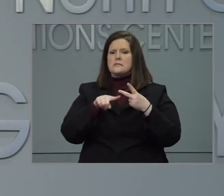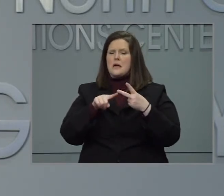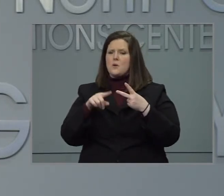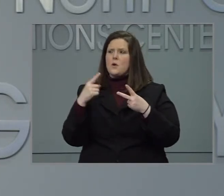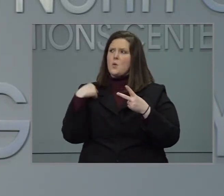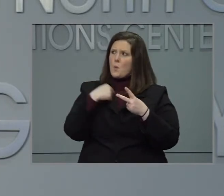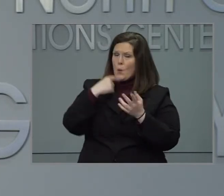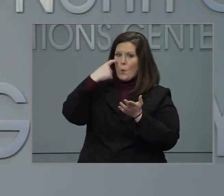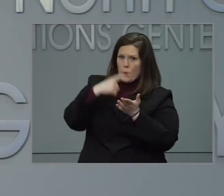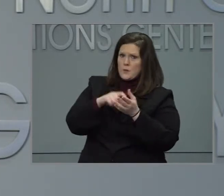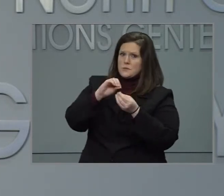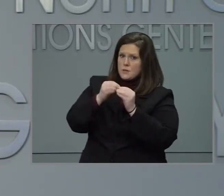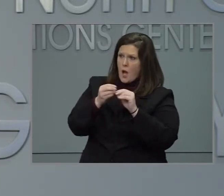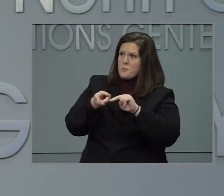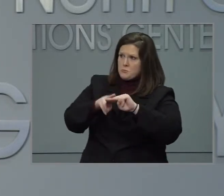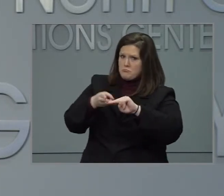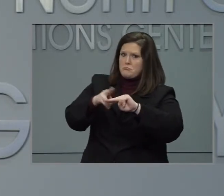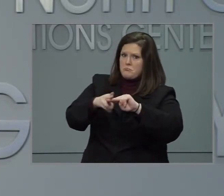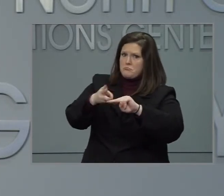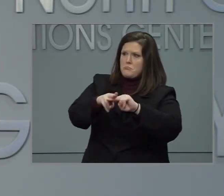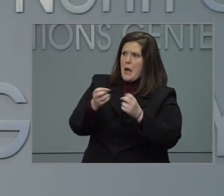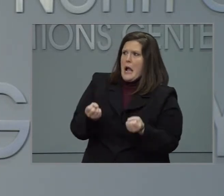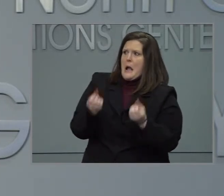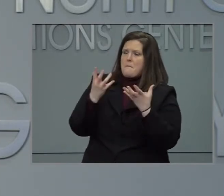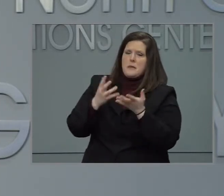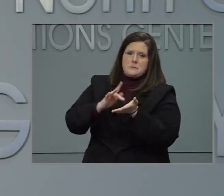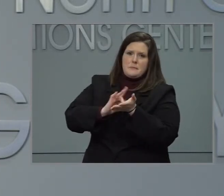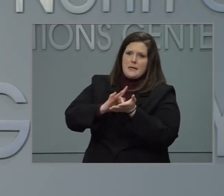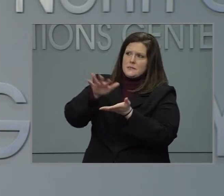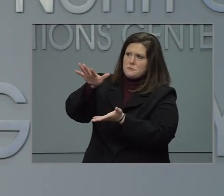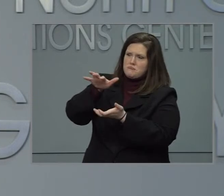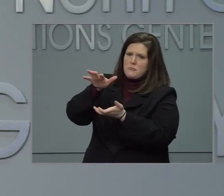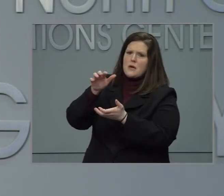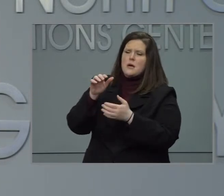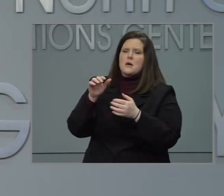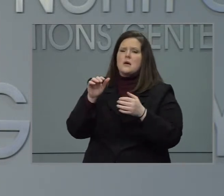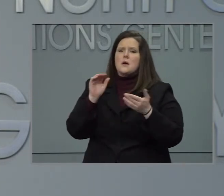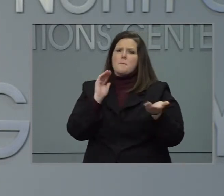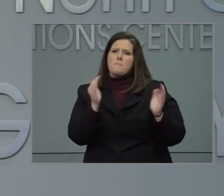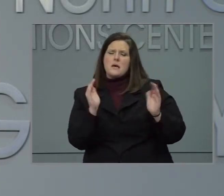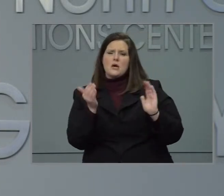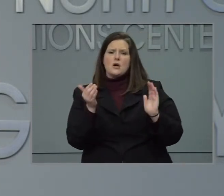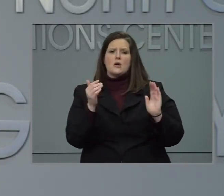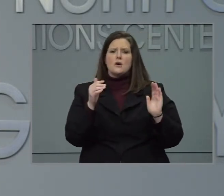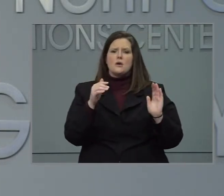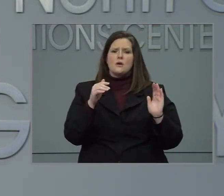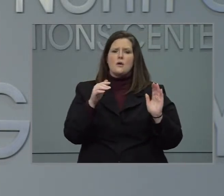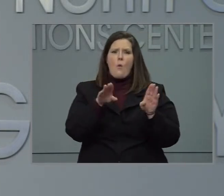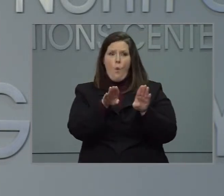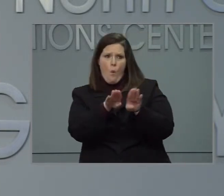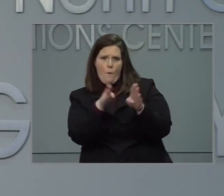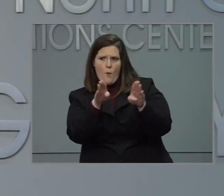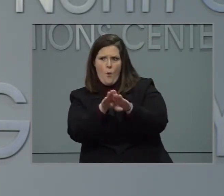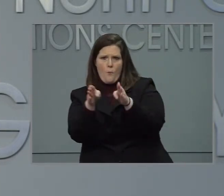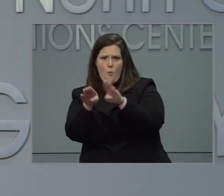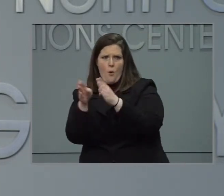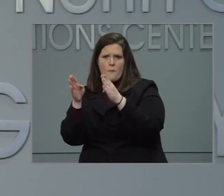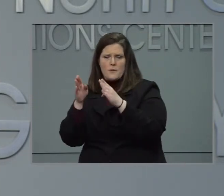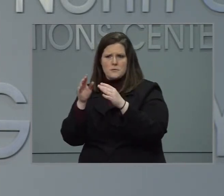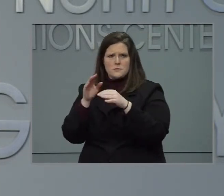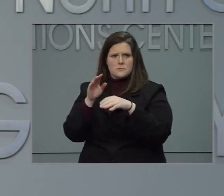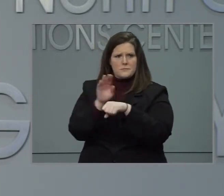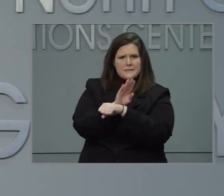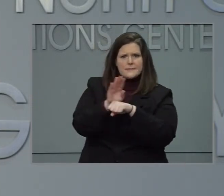vaccinations, how are you putting that into perspective when it comes to reopening the economy